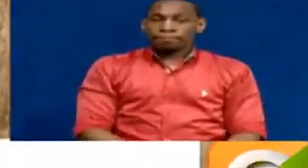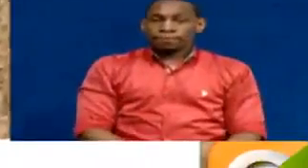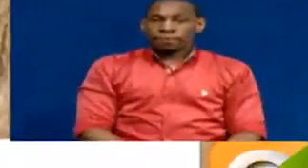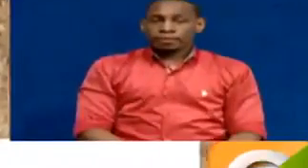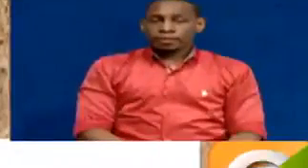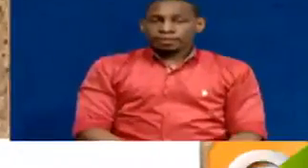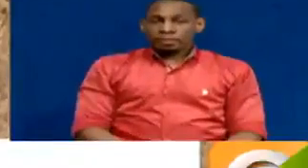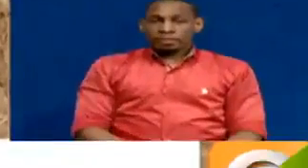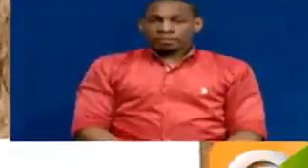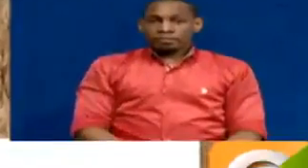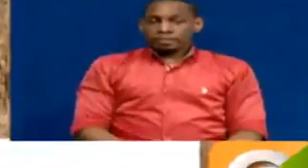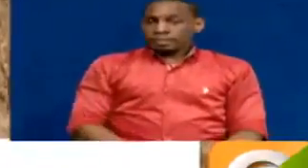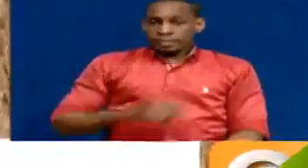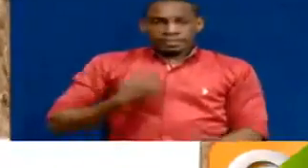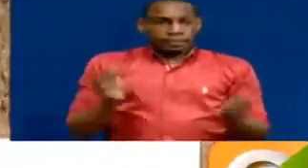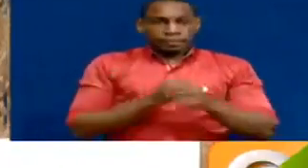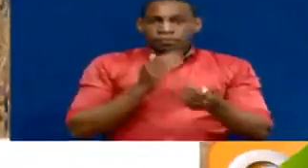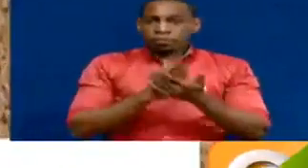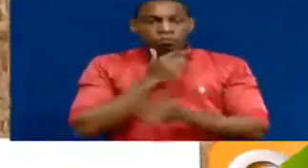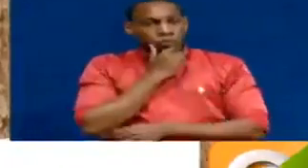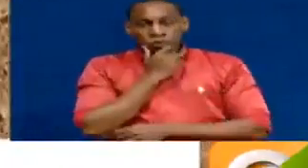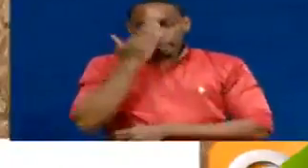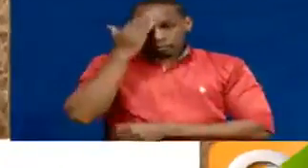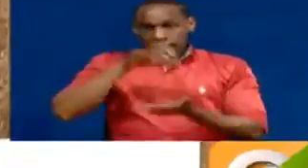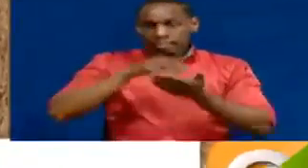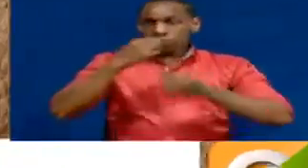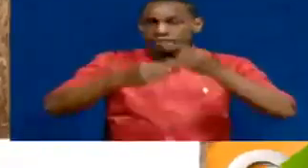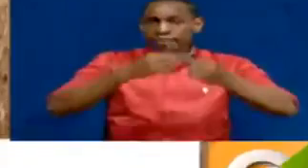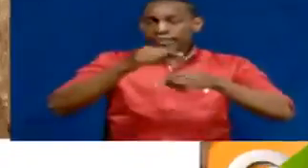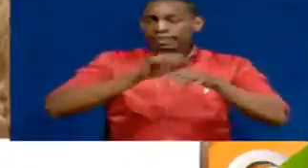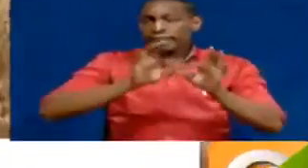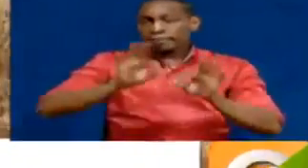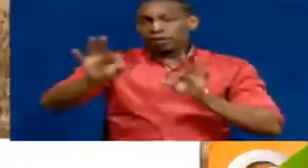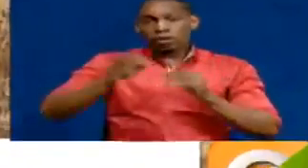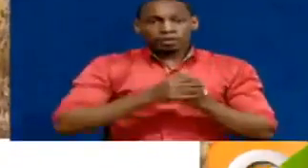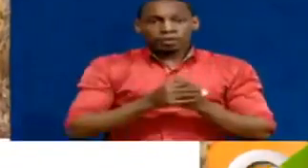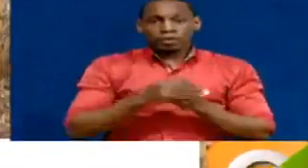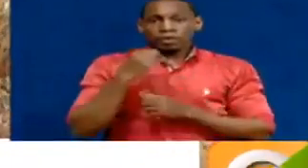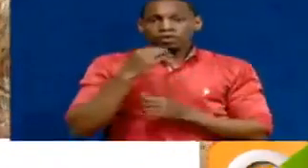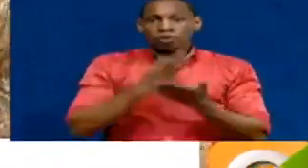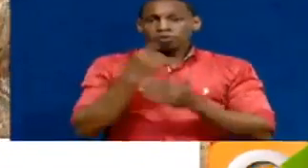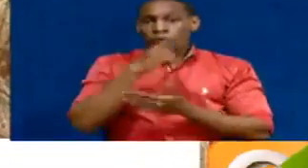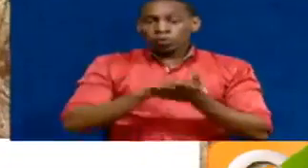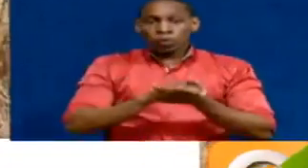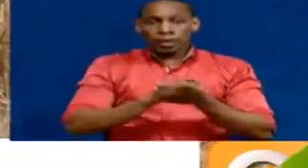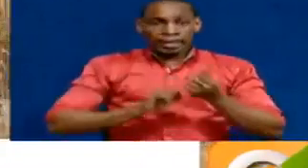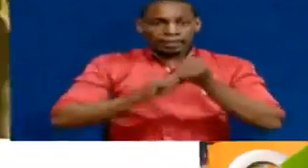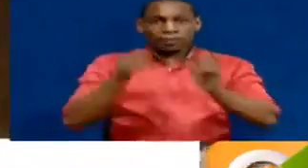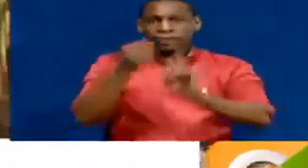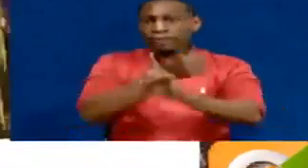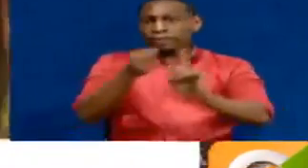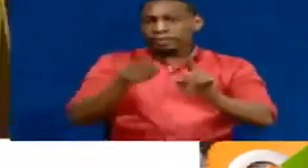As an outsider, I couldn't help but wonder why this has been going on for too long. Who is financing these